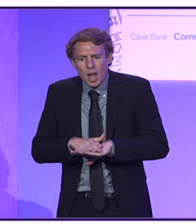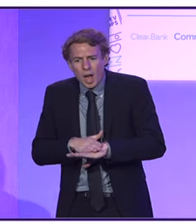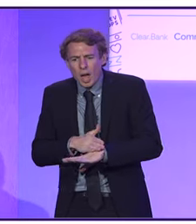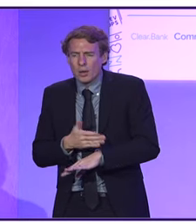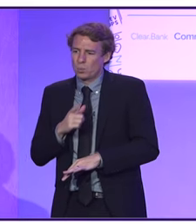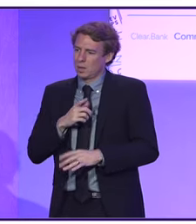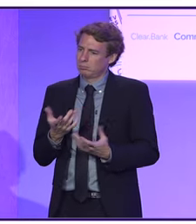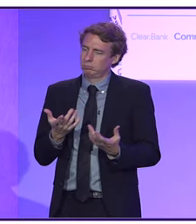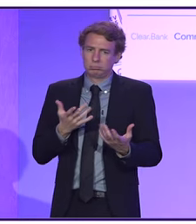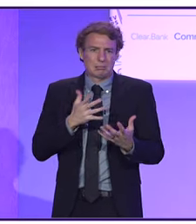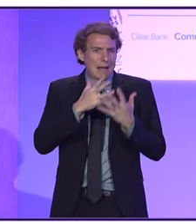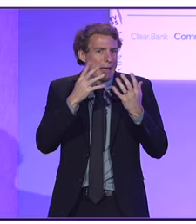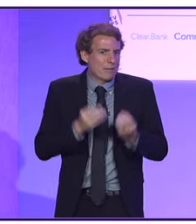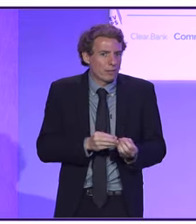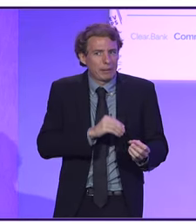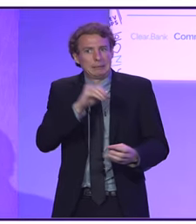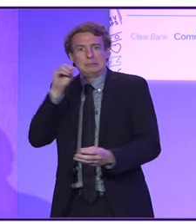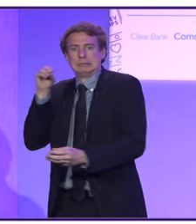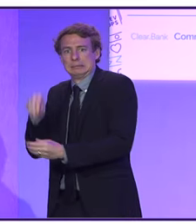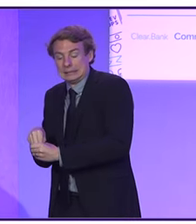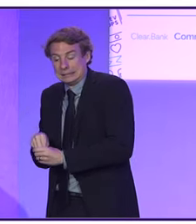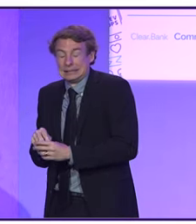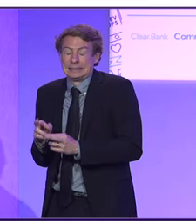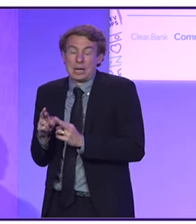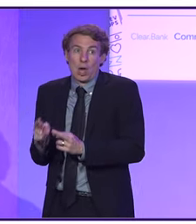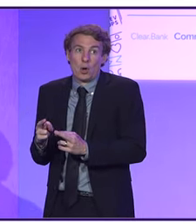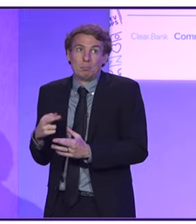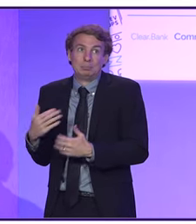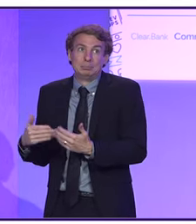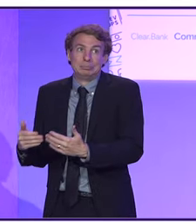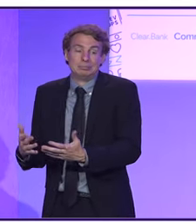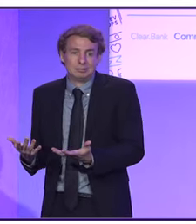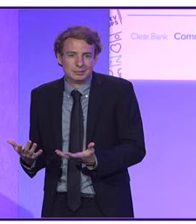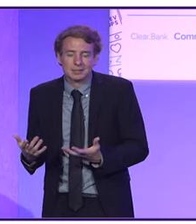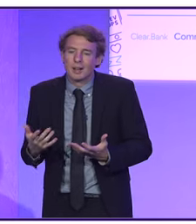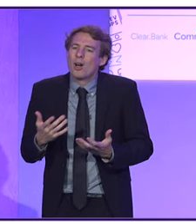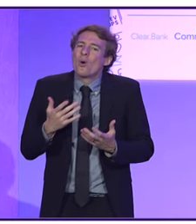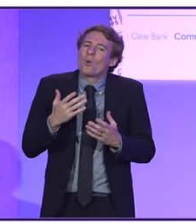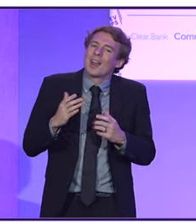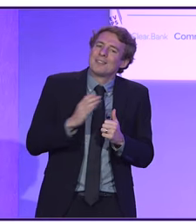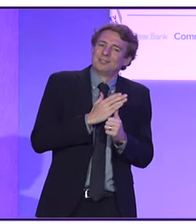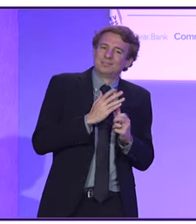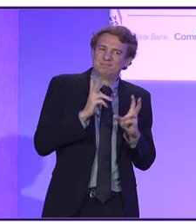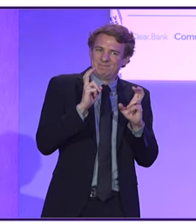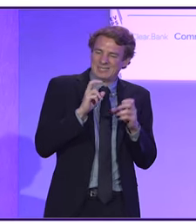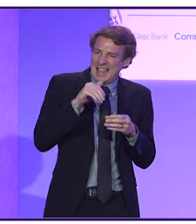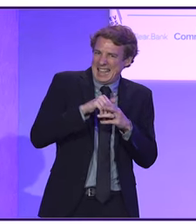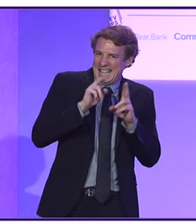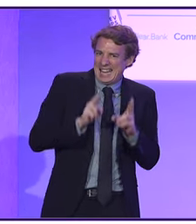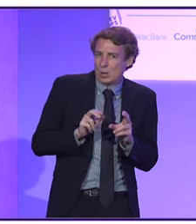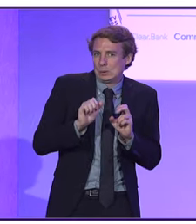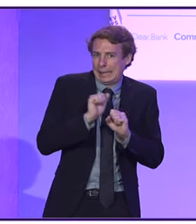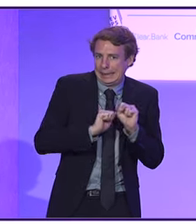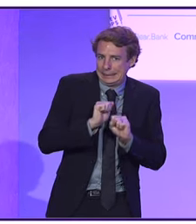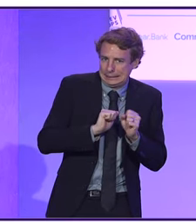into it and we hope that it stands up. So a little bit of like in-house cleaning just before you ingest that data, just before you index it,